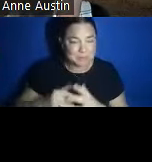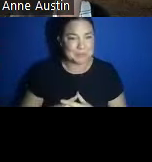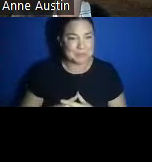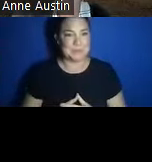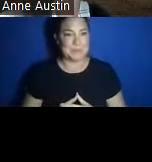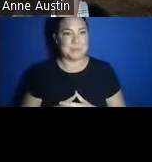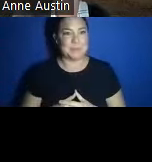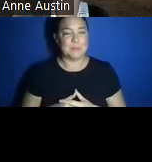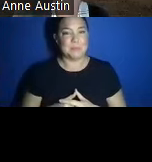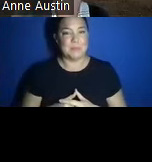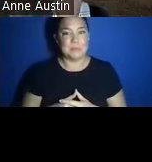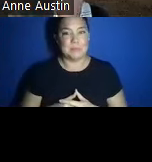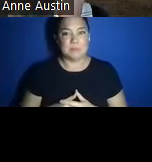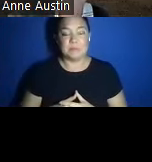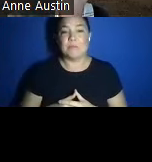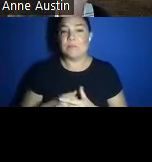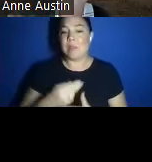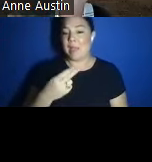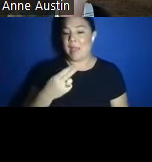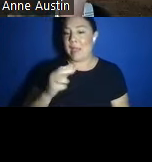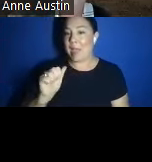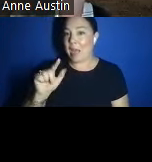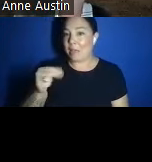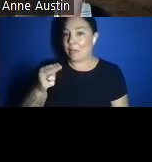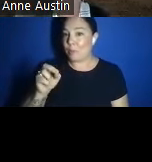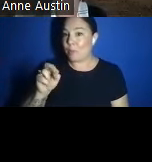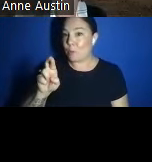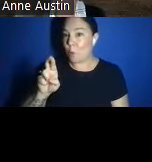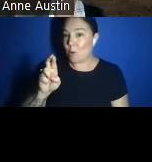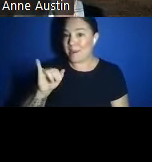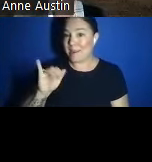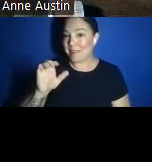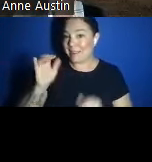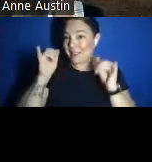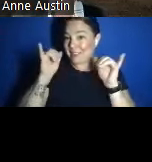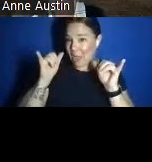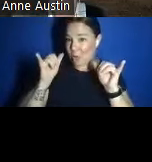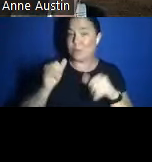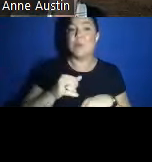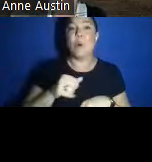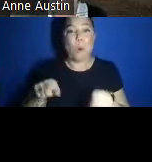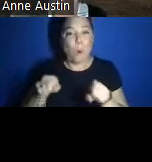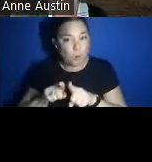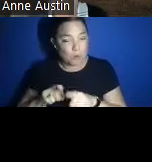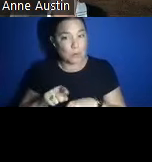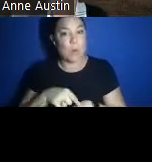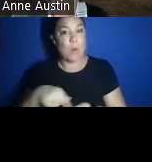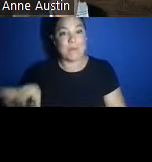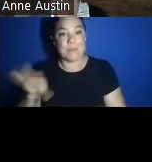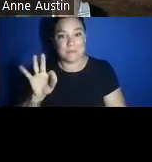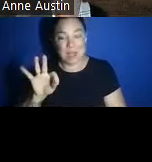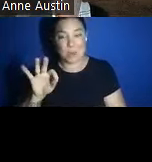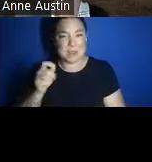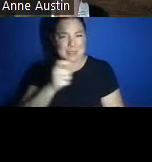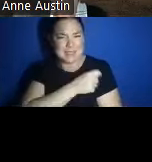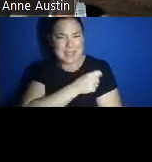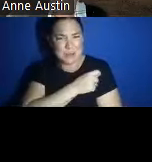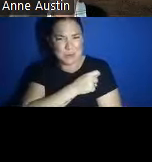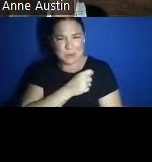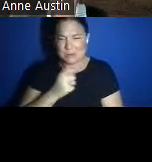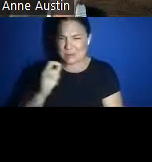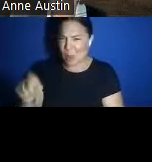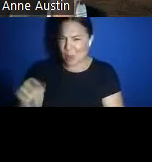In addition to those Hathoric cows that I just showed you, we also found tattoos that on their own are hard to interpret, but